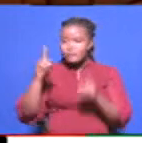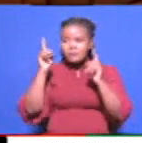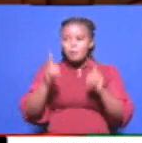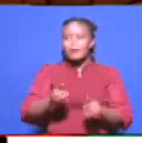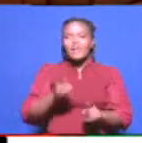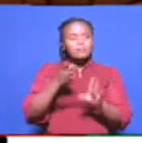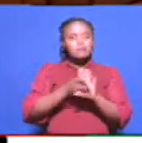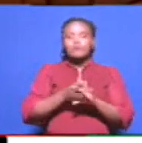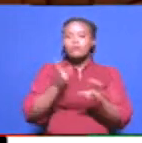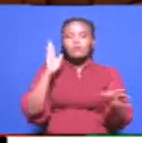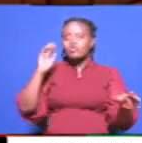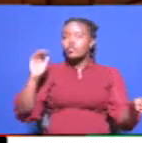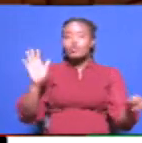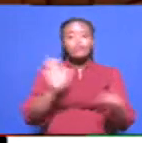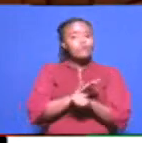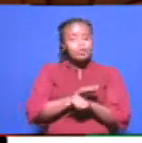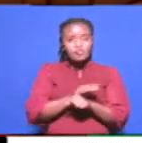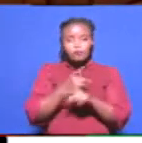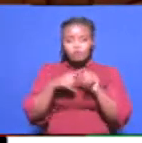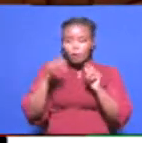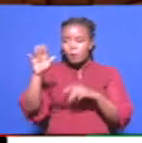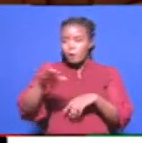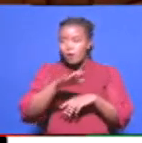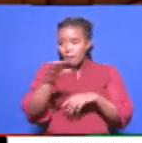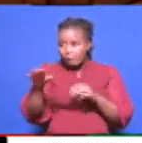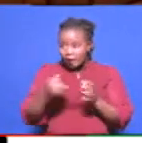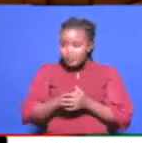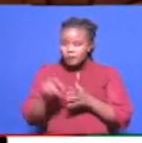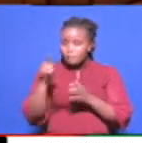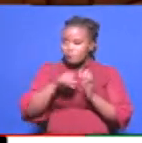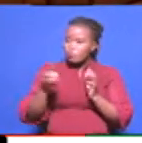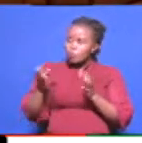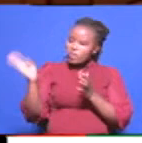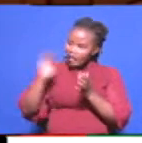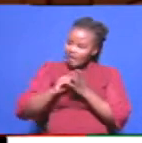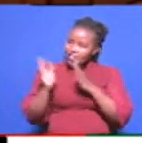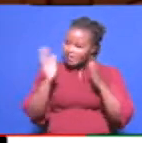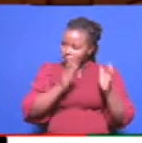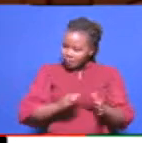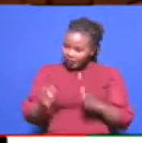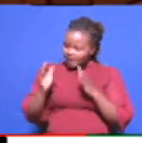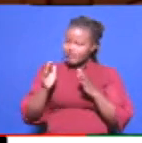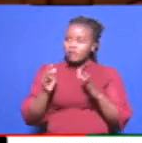entirety from Parliament. We go back to the drawing board,